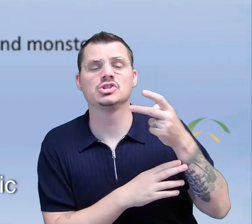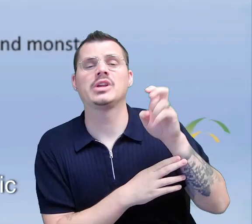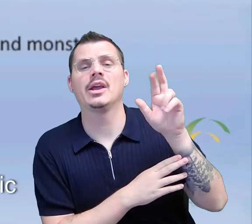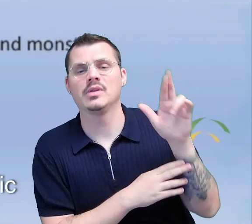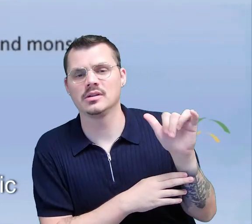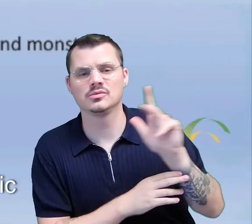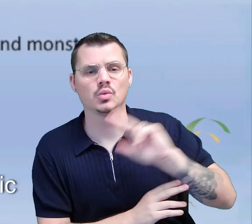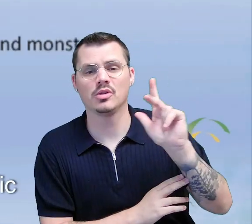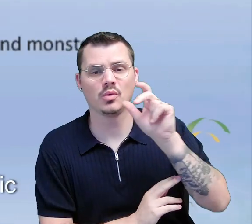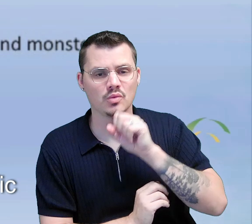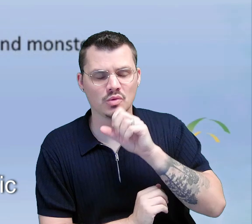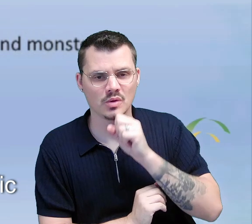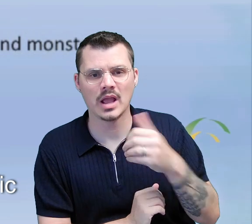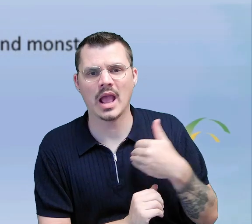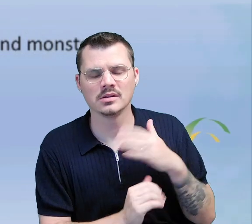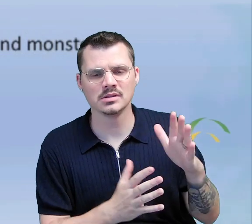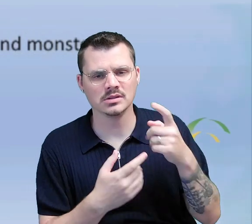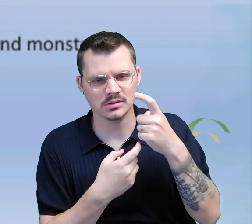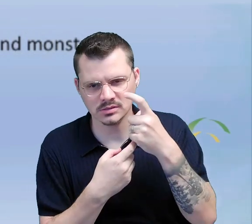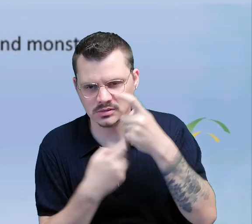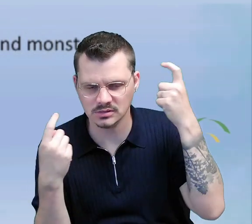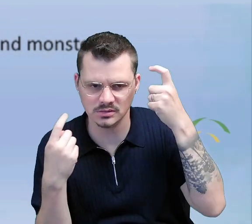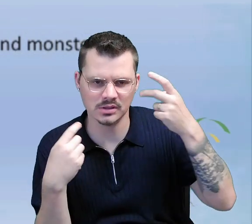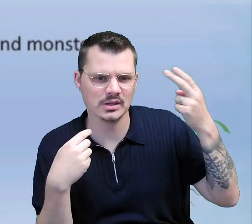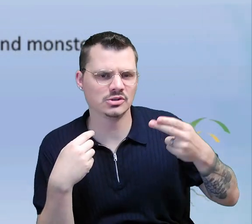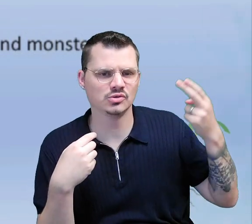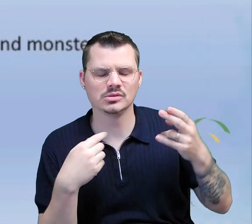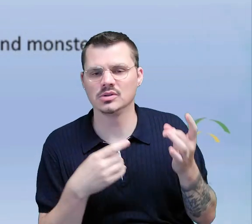Sherry is 23 years old, has a horrific trauma history.